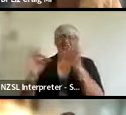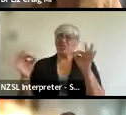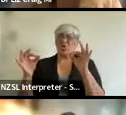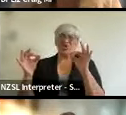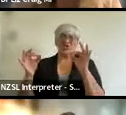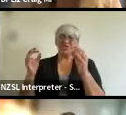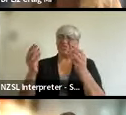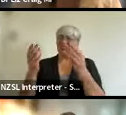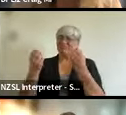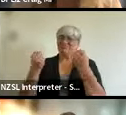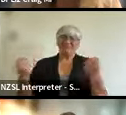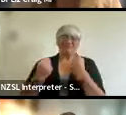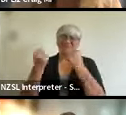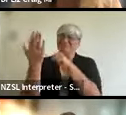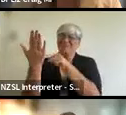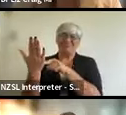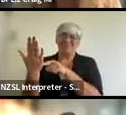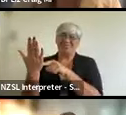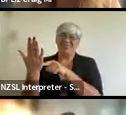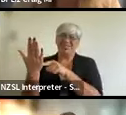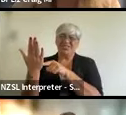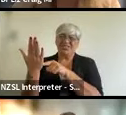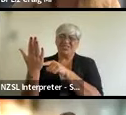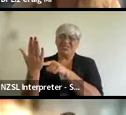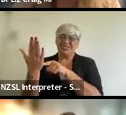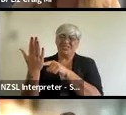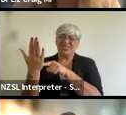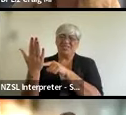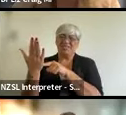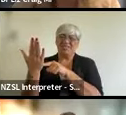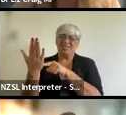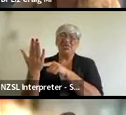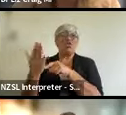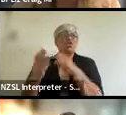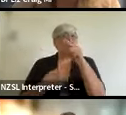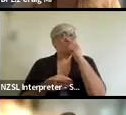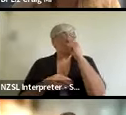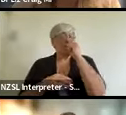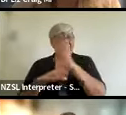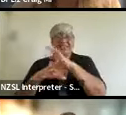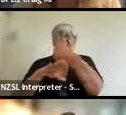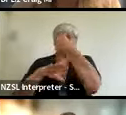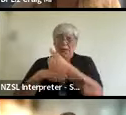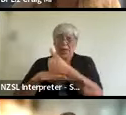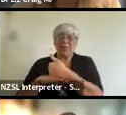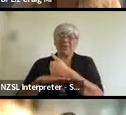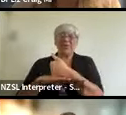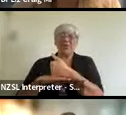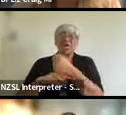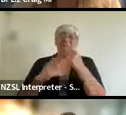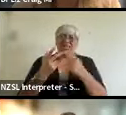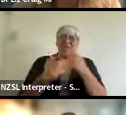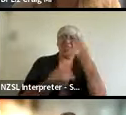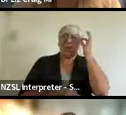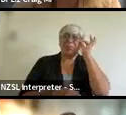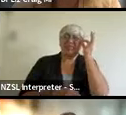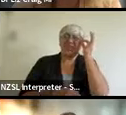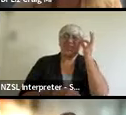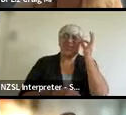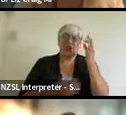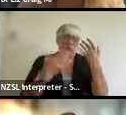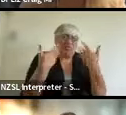forward. And you can set up a committee without